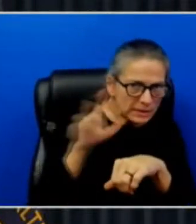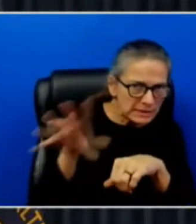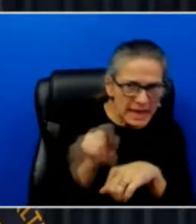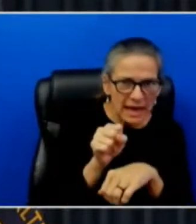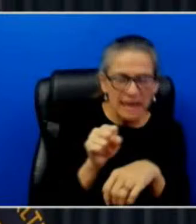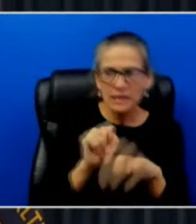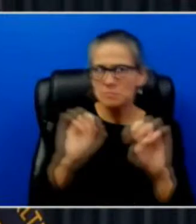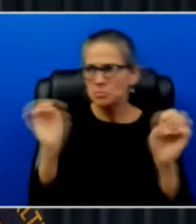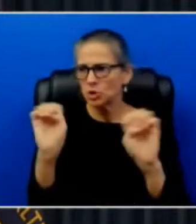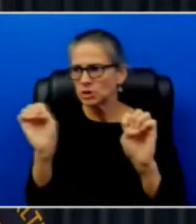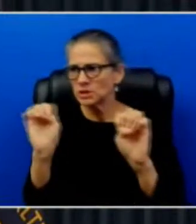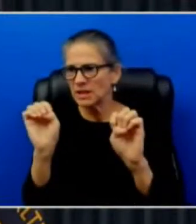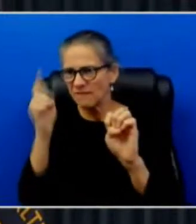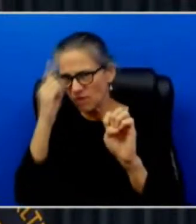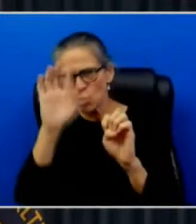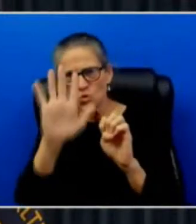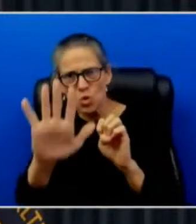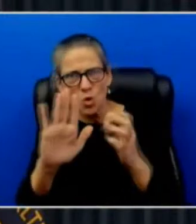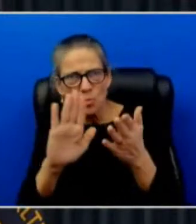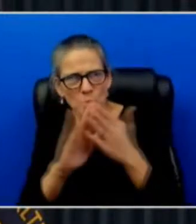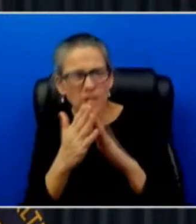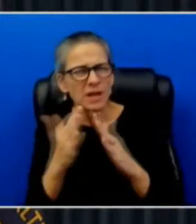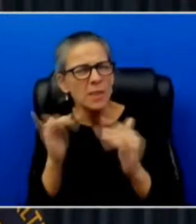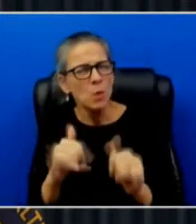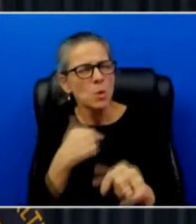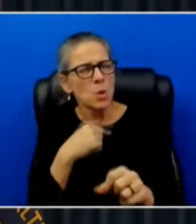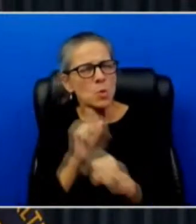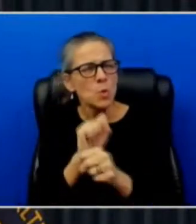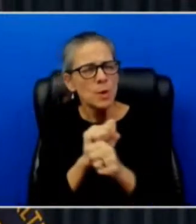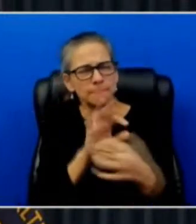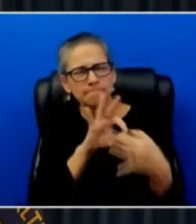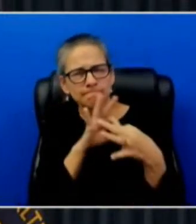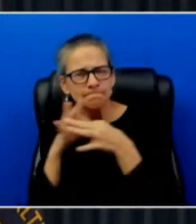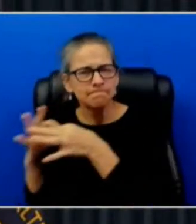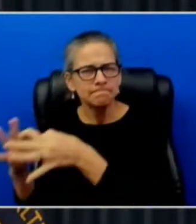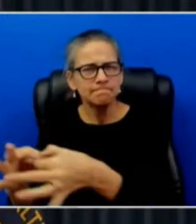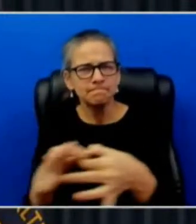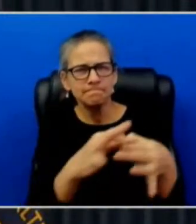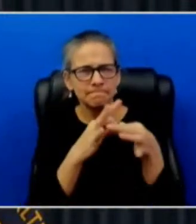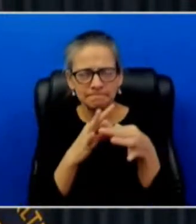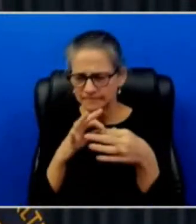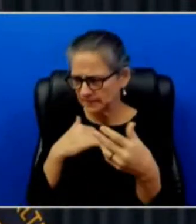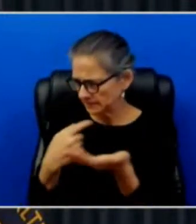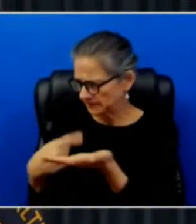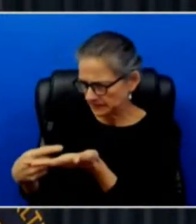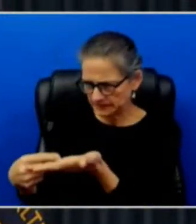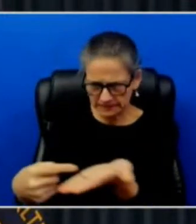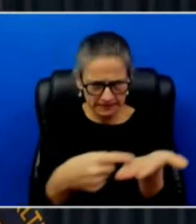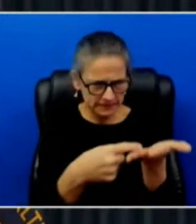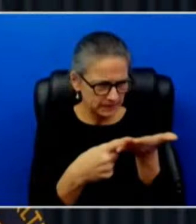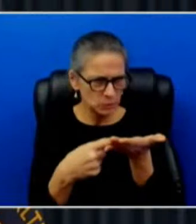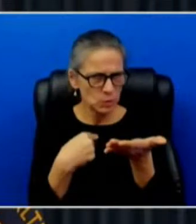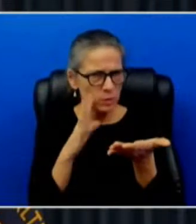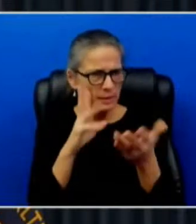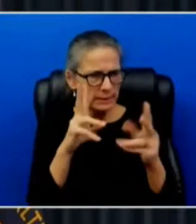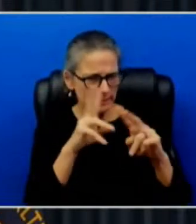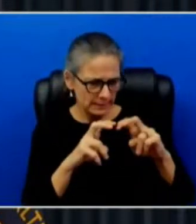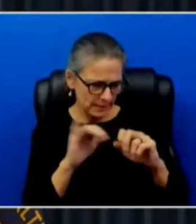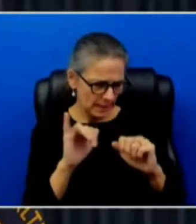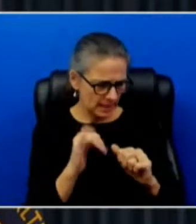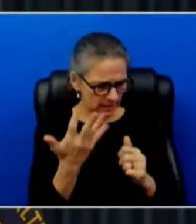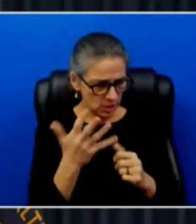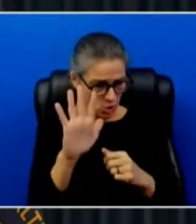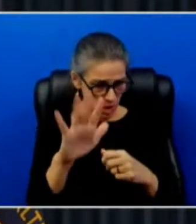in your community. And we're trying to work with each one of them to do some analysis on how long they anticipate your power is going to be out